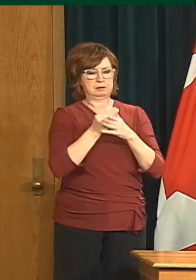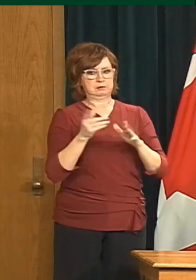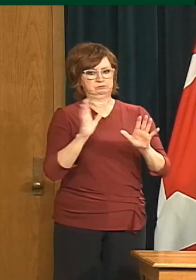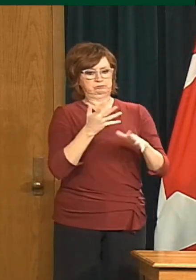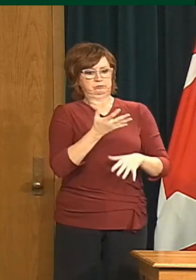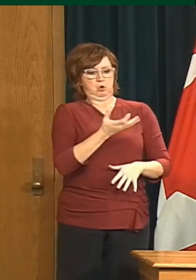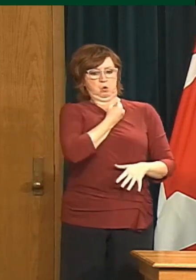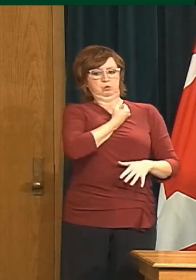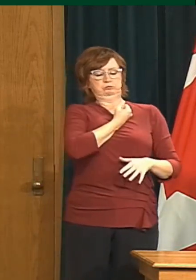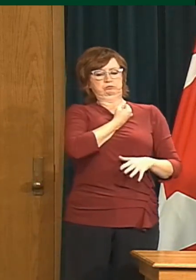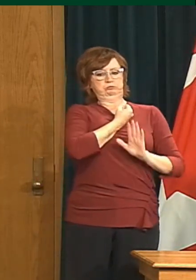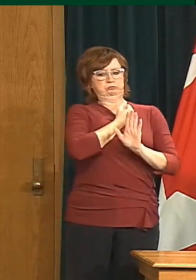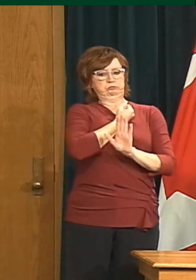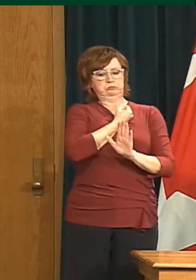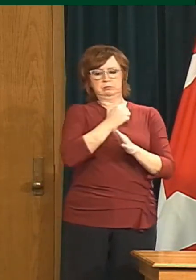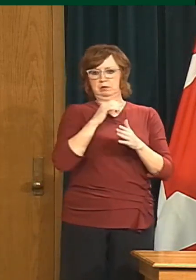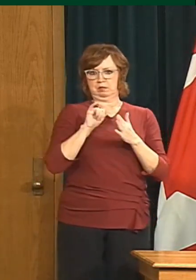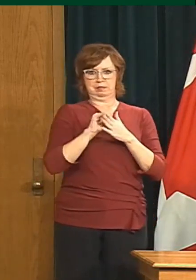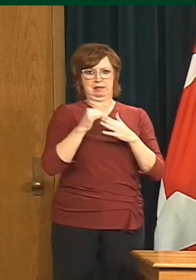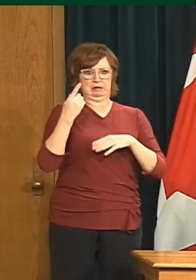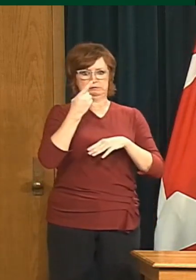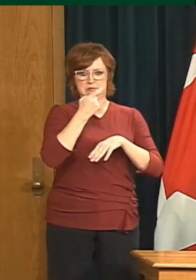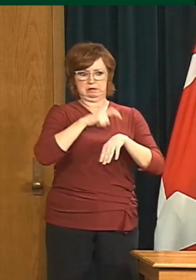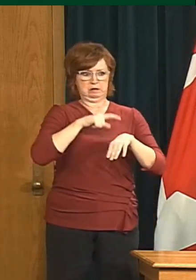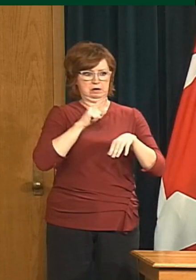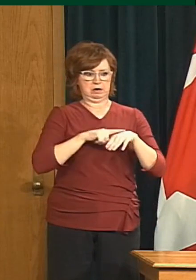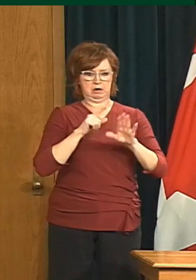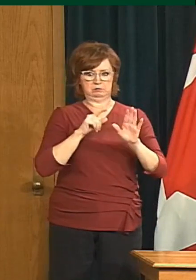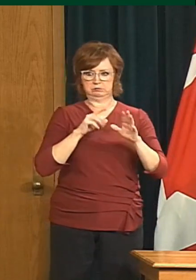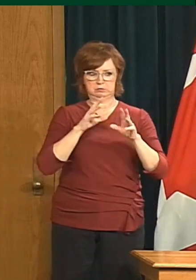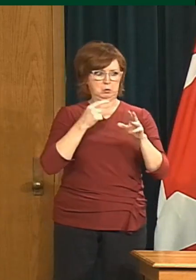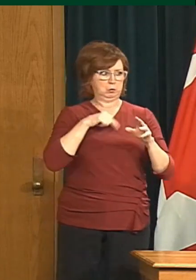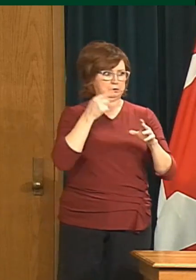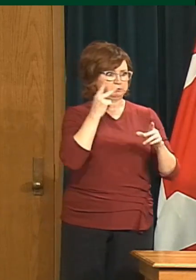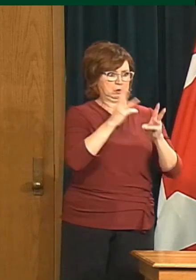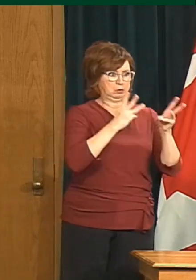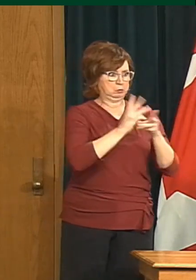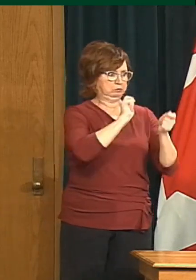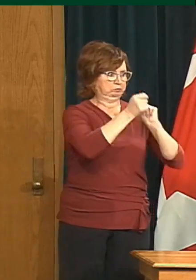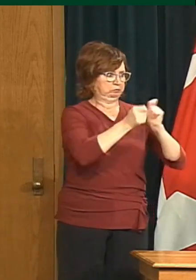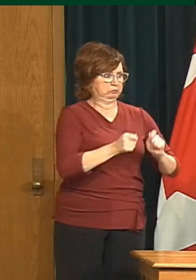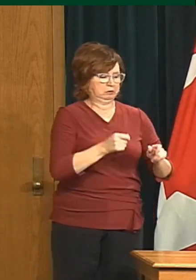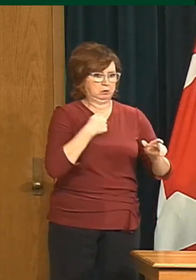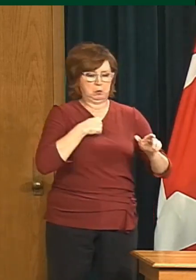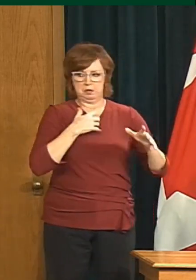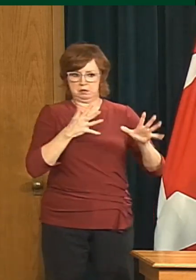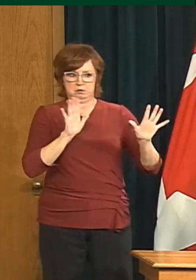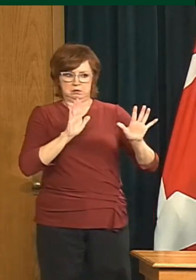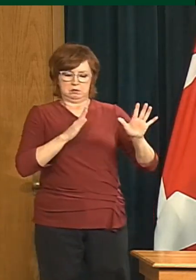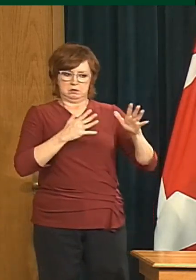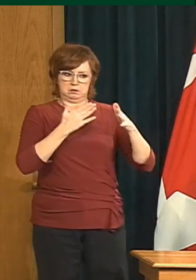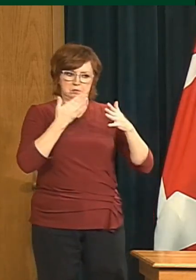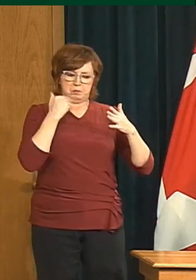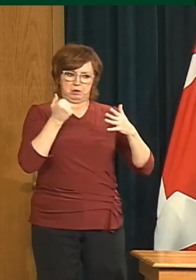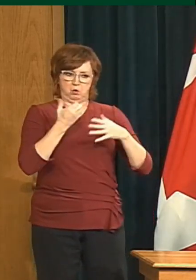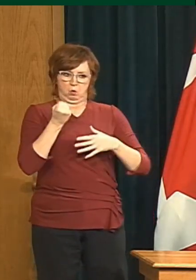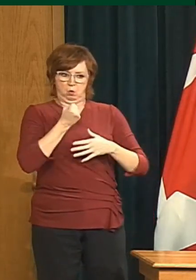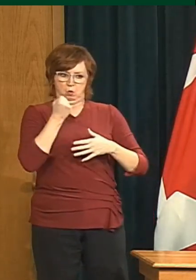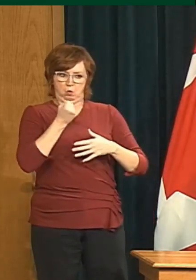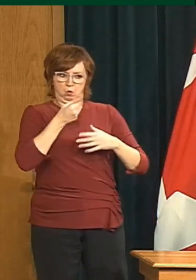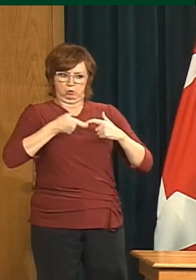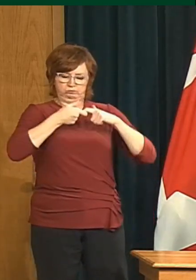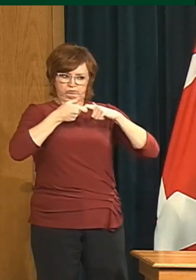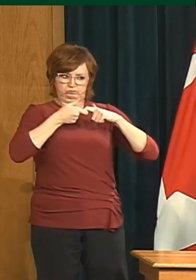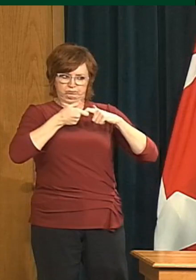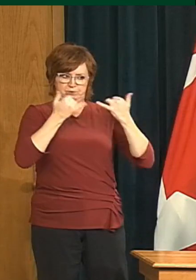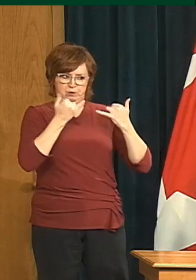would have been impossible at that time, given the rapidly changing situation. We're now less than 3 weeks into a new